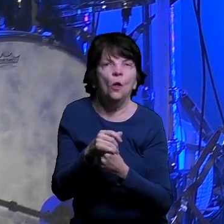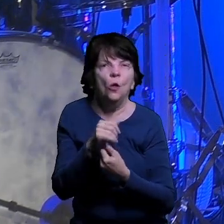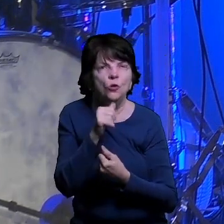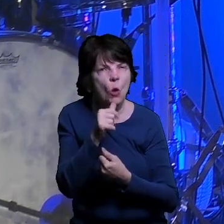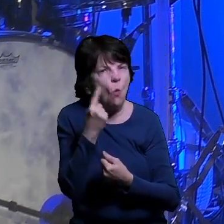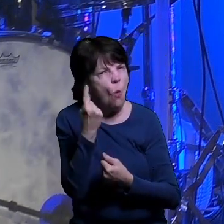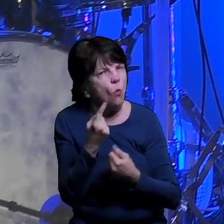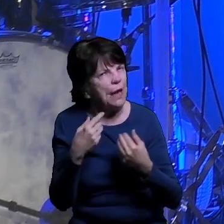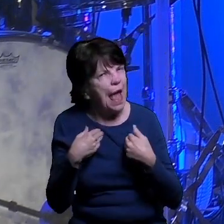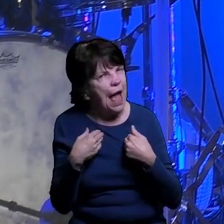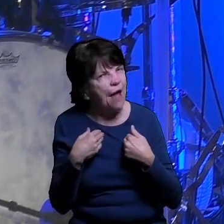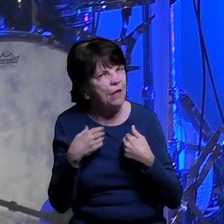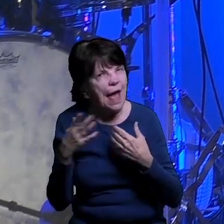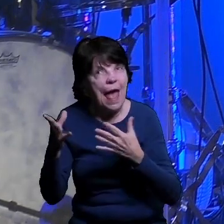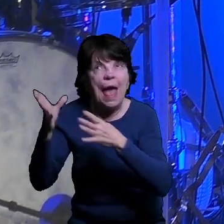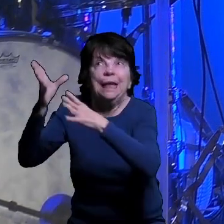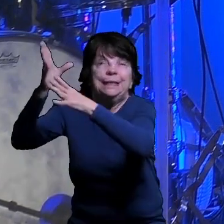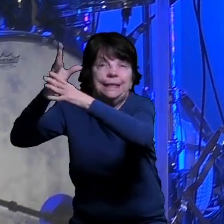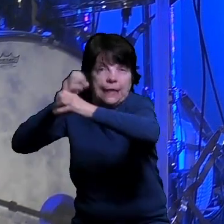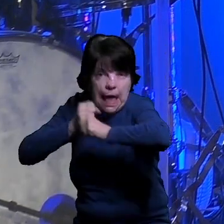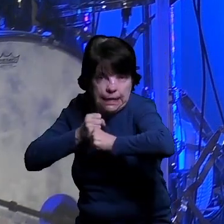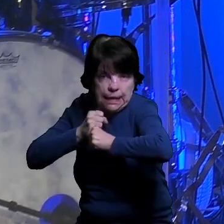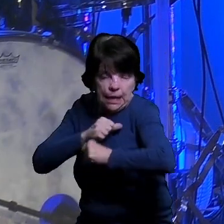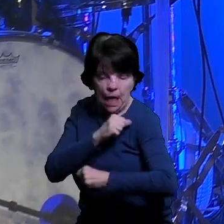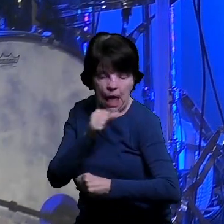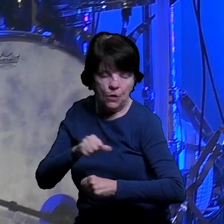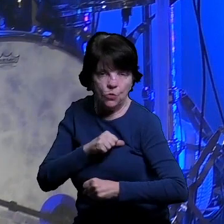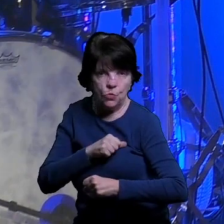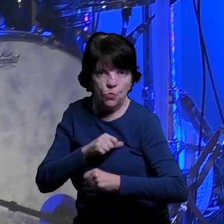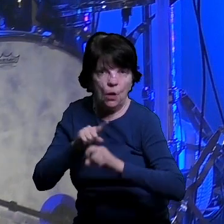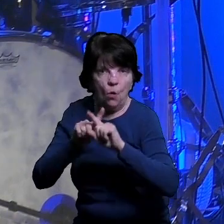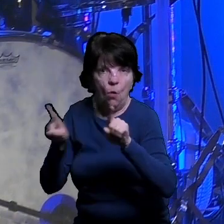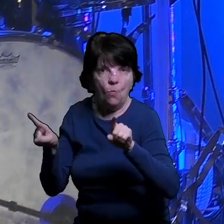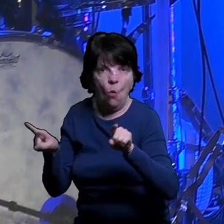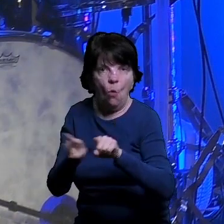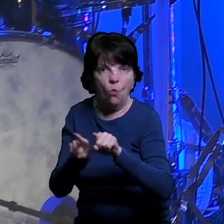a getting attitude, but have a giving attitude.